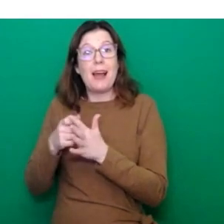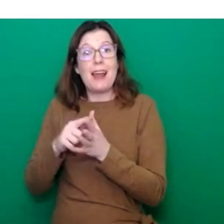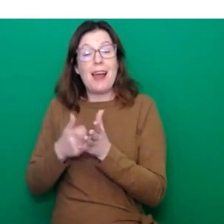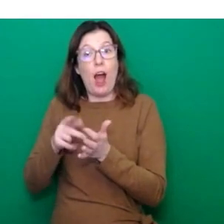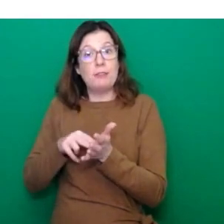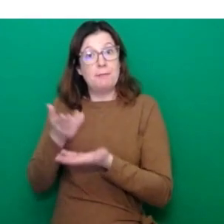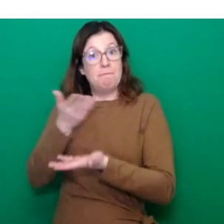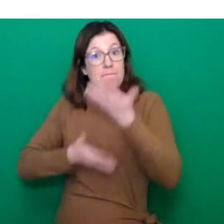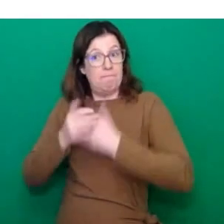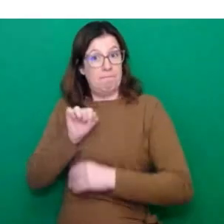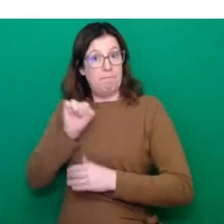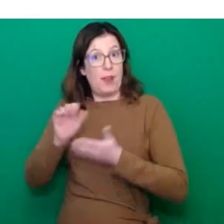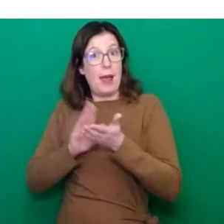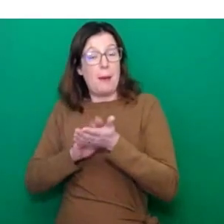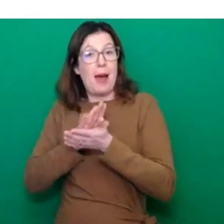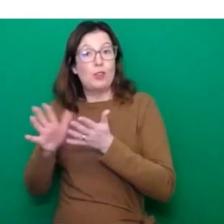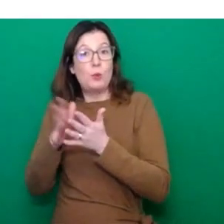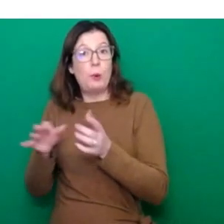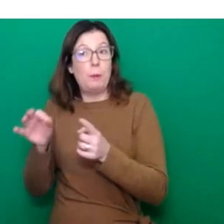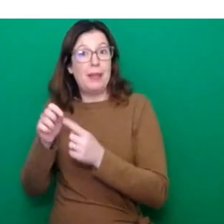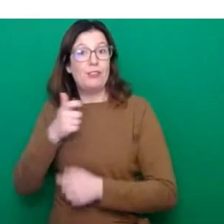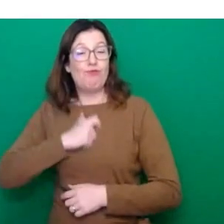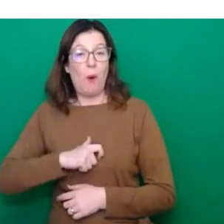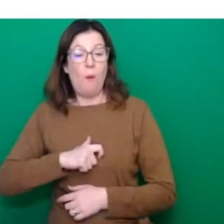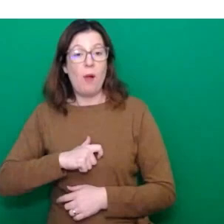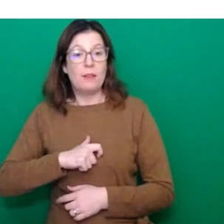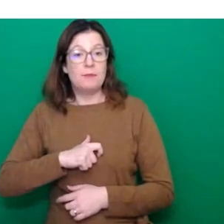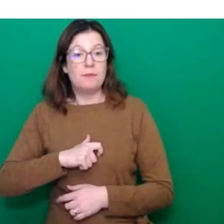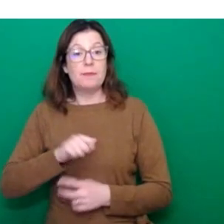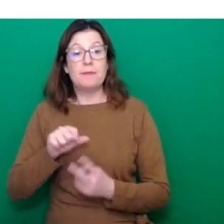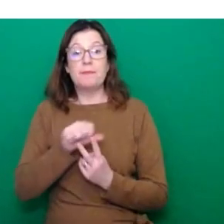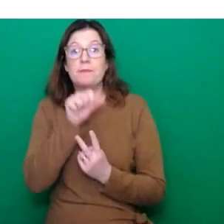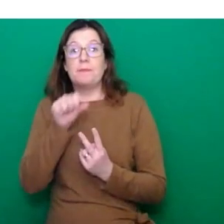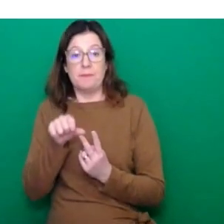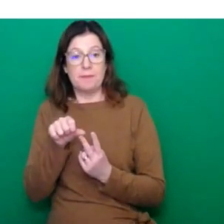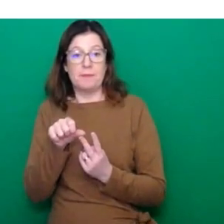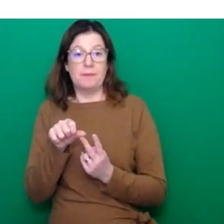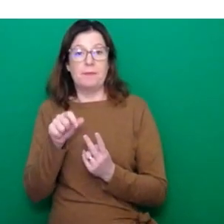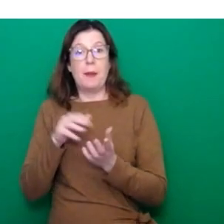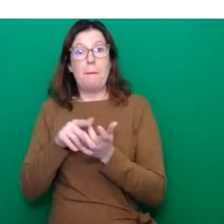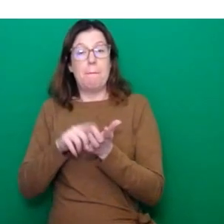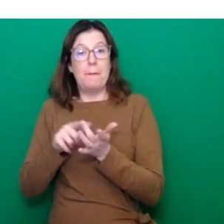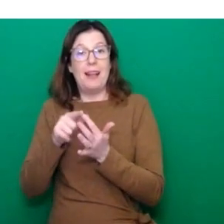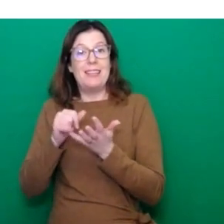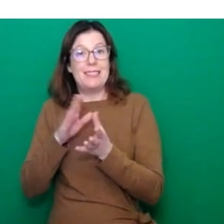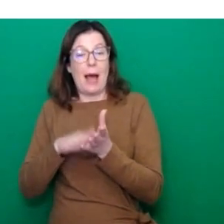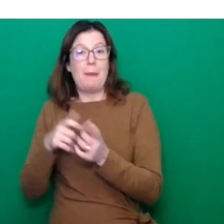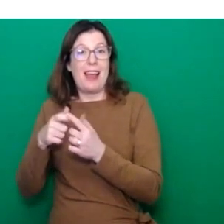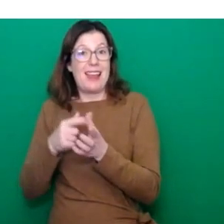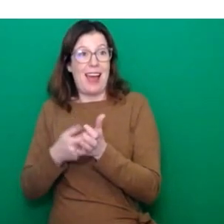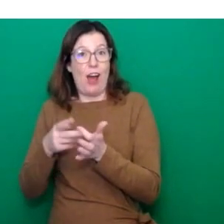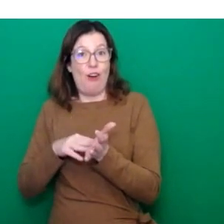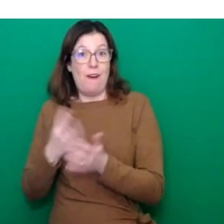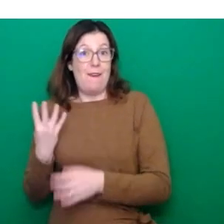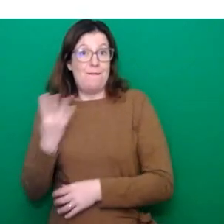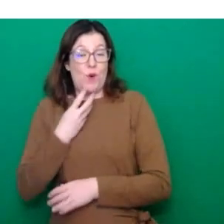us about the MHWP role. And then after that, we'll cut back to Millie, Sam, Karen and I, and we'll be able to